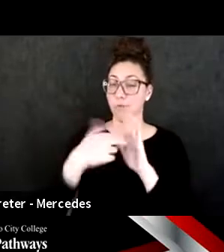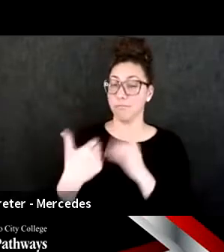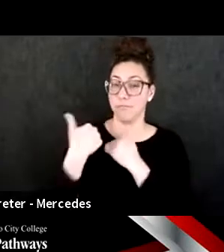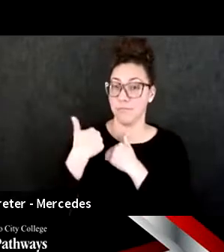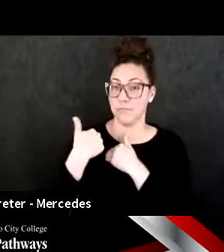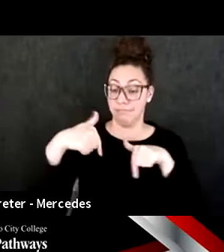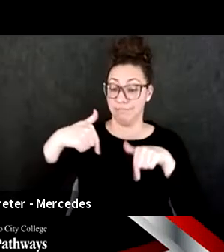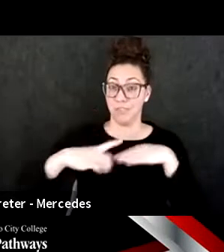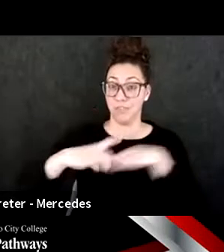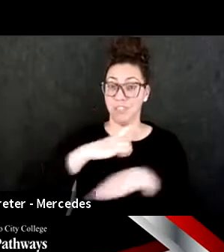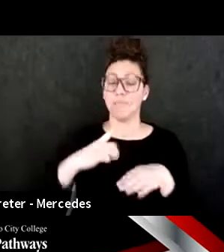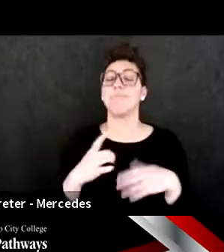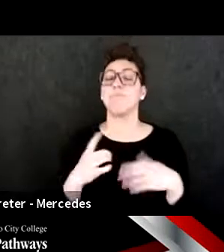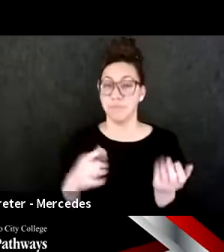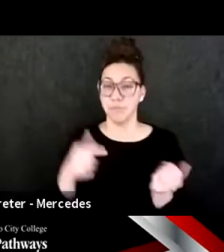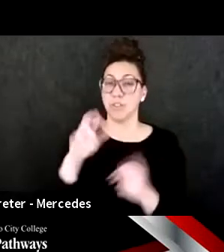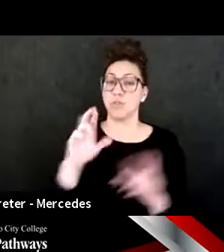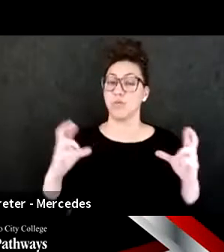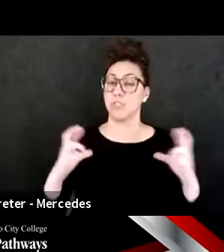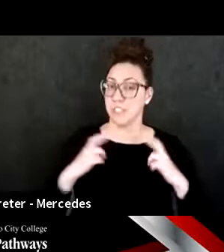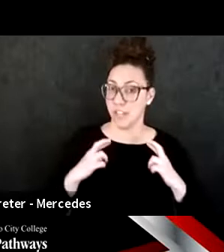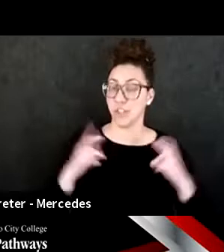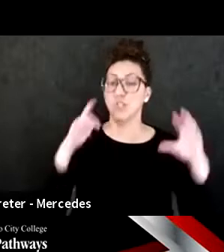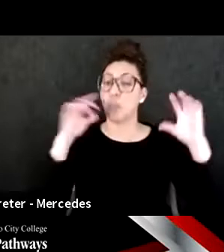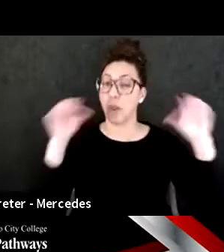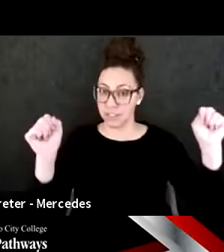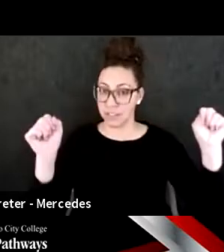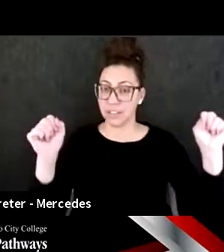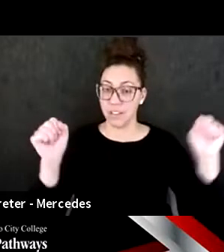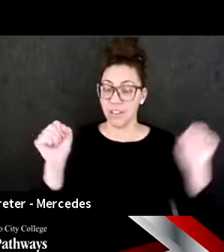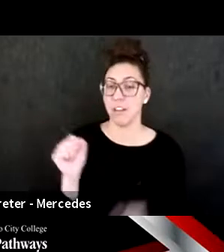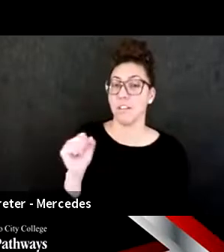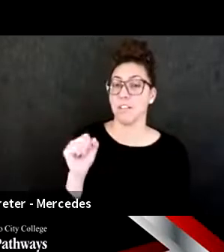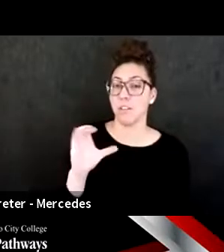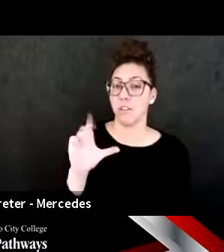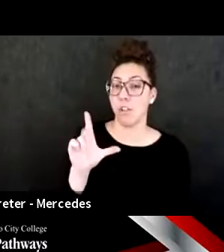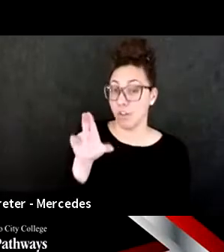our district, she also is a retired president of the Clovis Community College, and